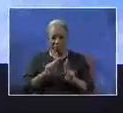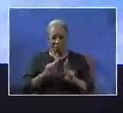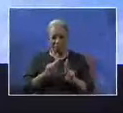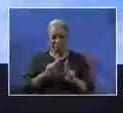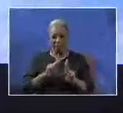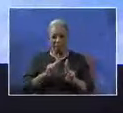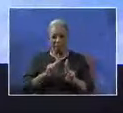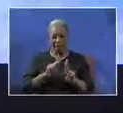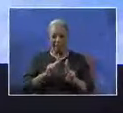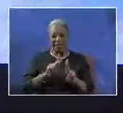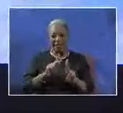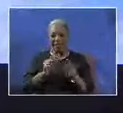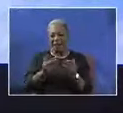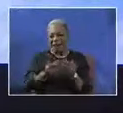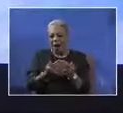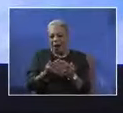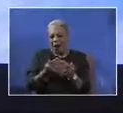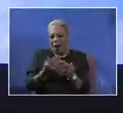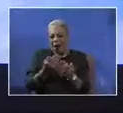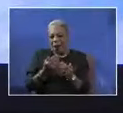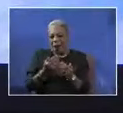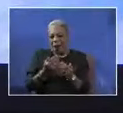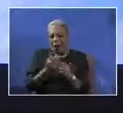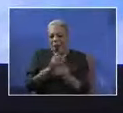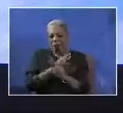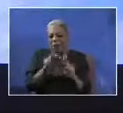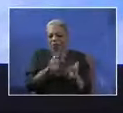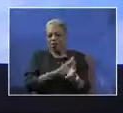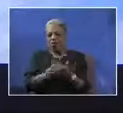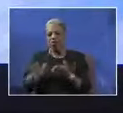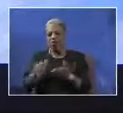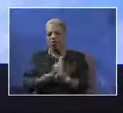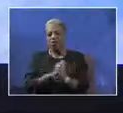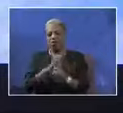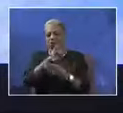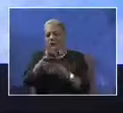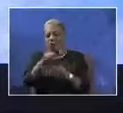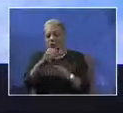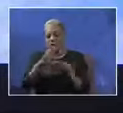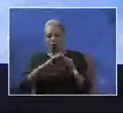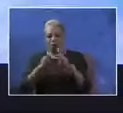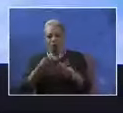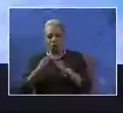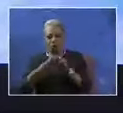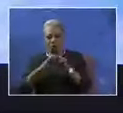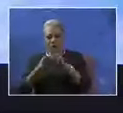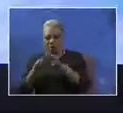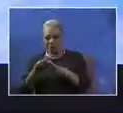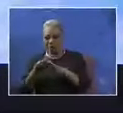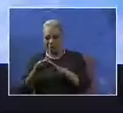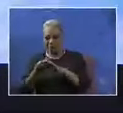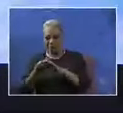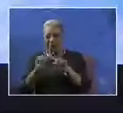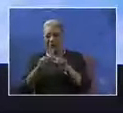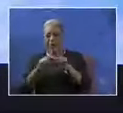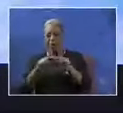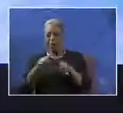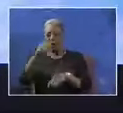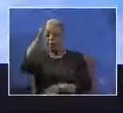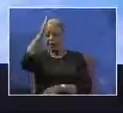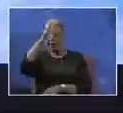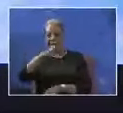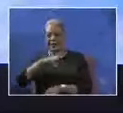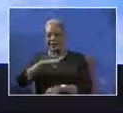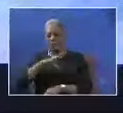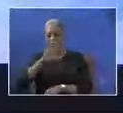Jerusalem, watch God. When the angel, verse 16 says, stretched out his hand towards Jerusalem to destroy